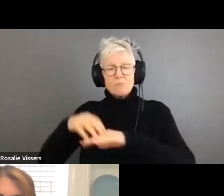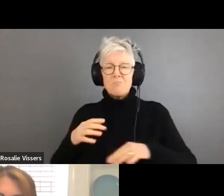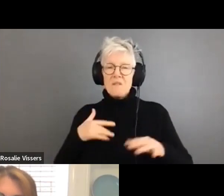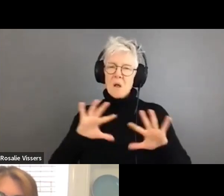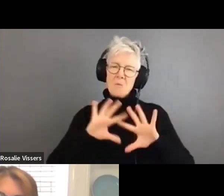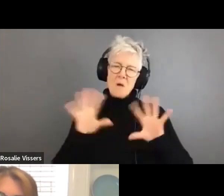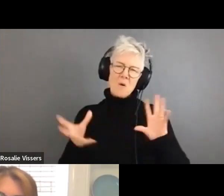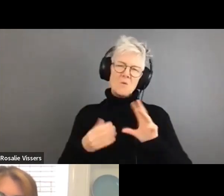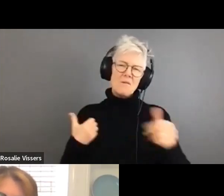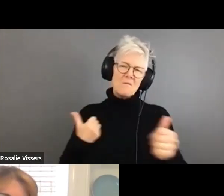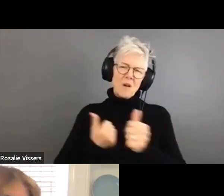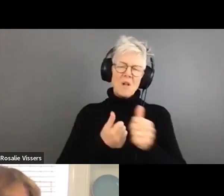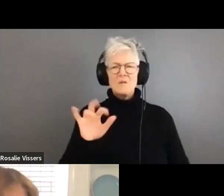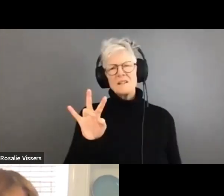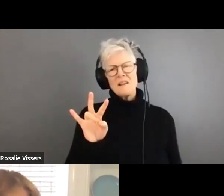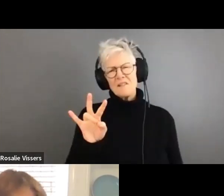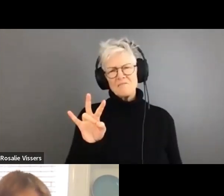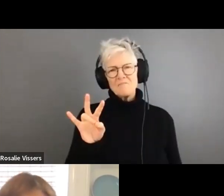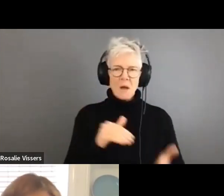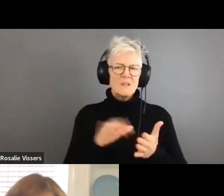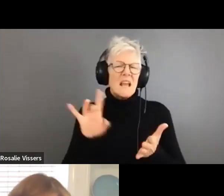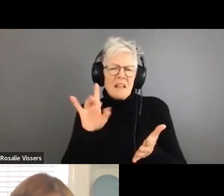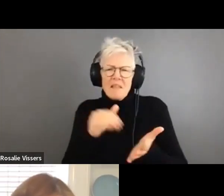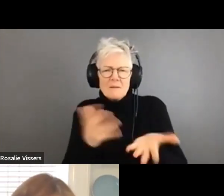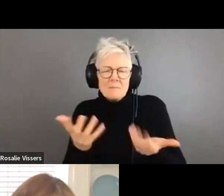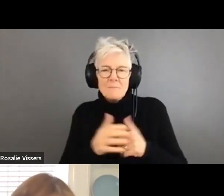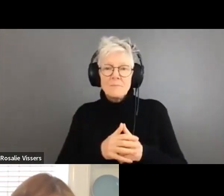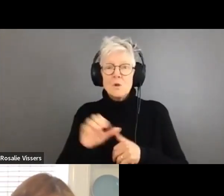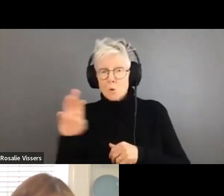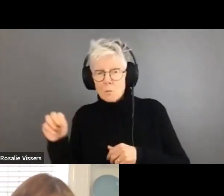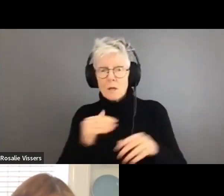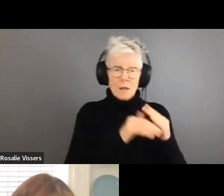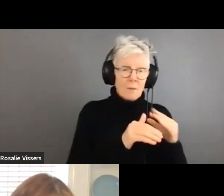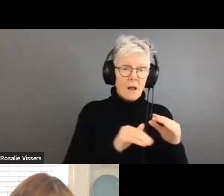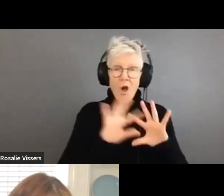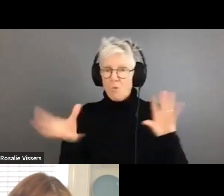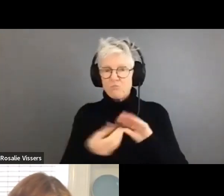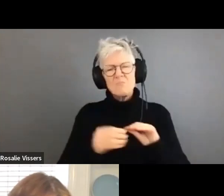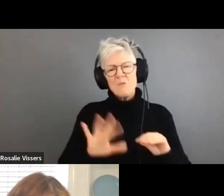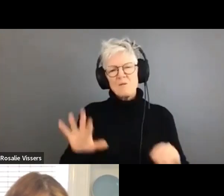8,000 followers. So that's social media, email subscribers, etc.